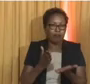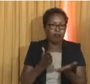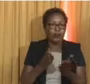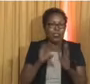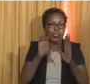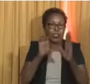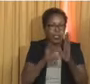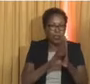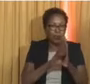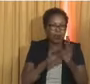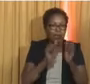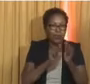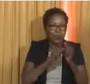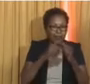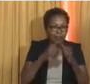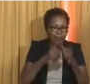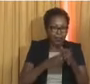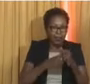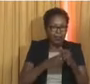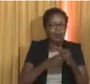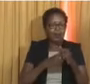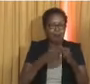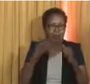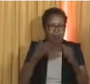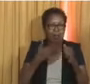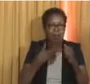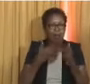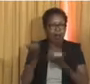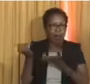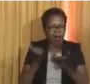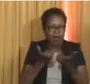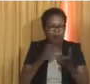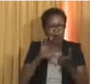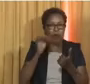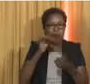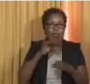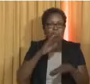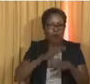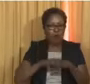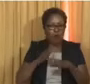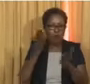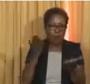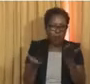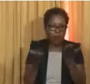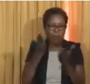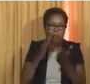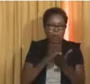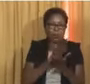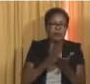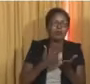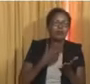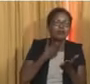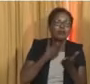16 was the need to find a proper balance between rigidity and